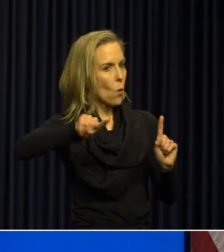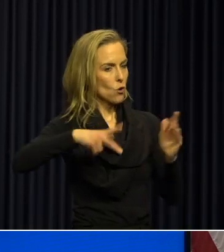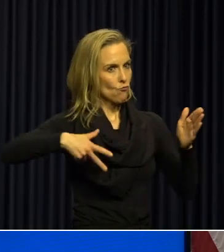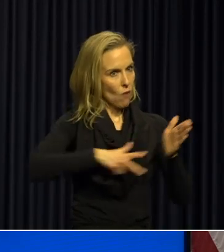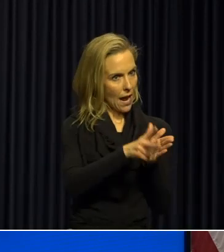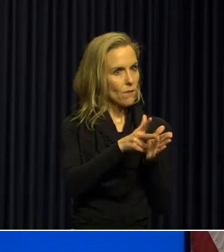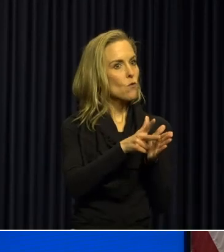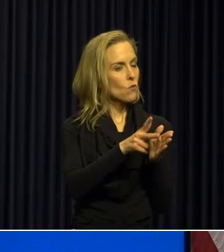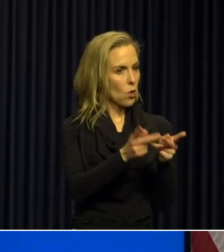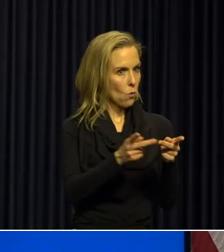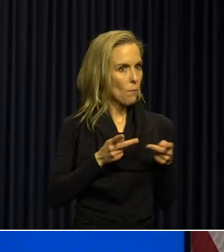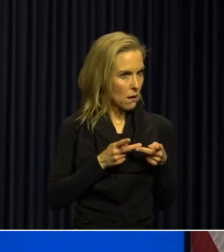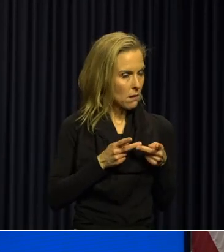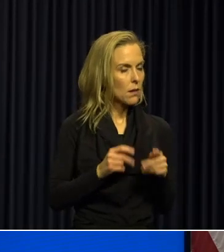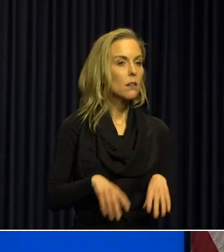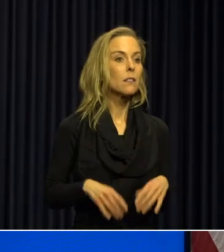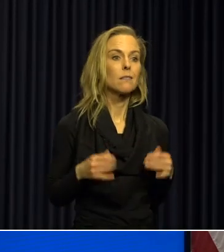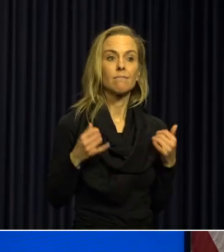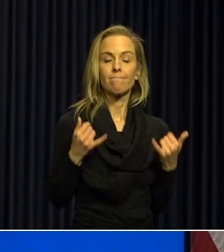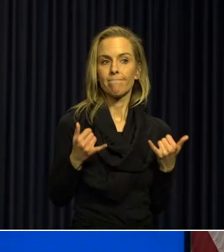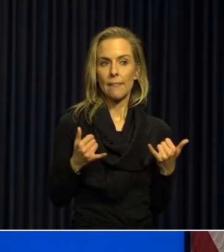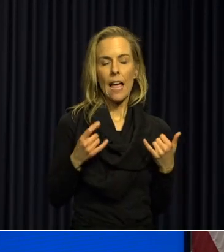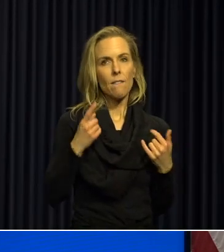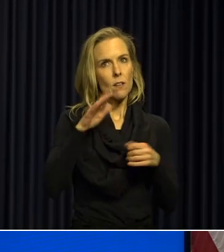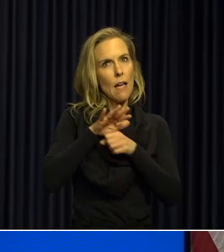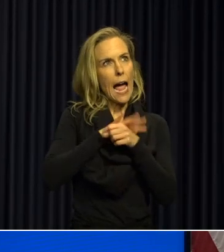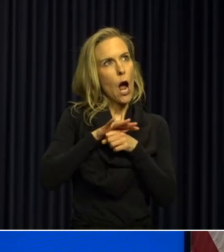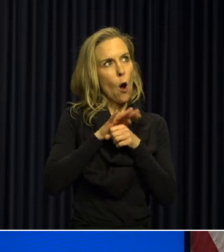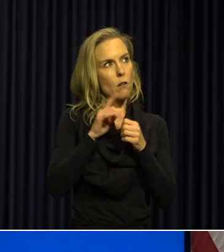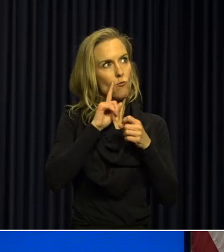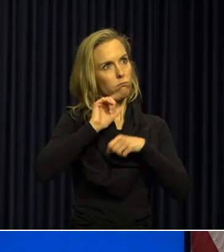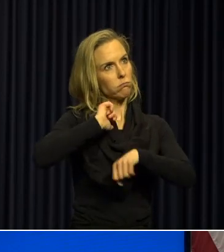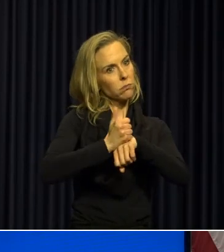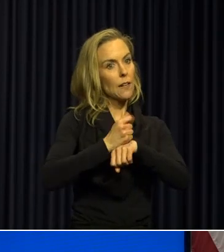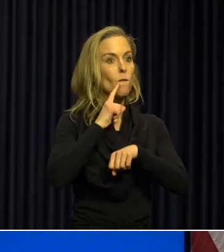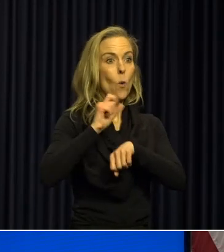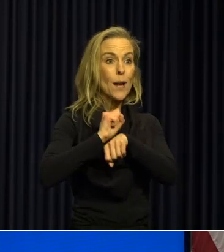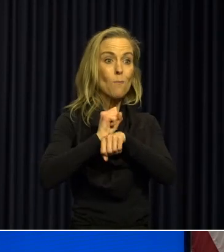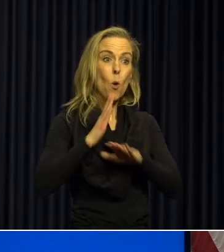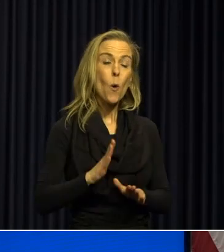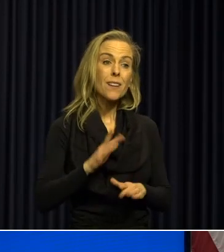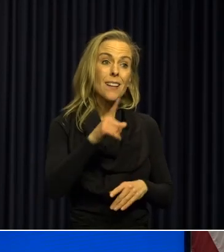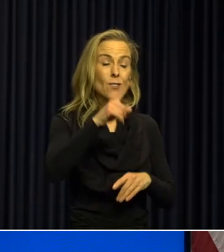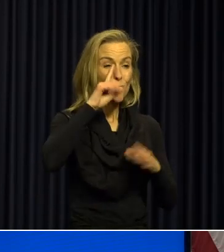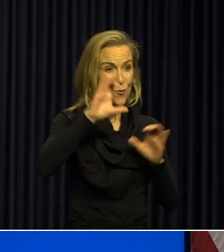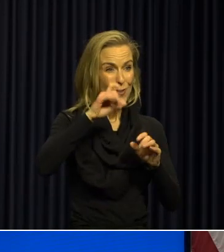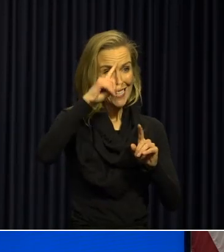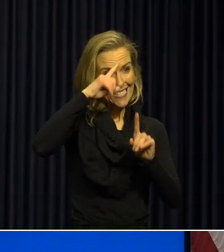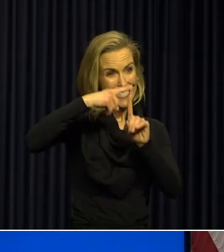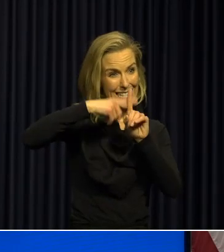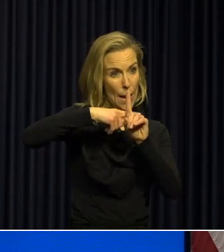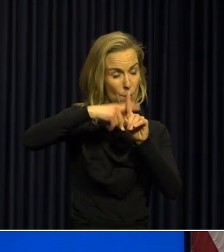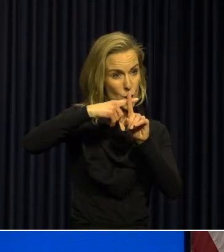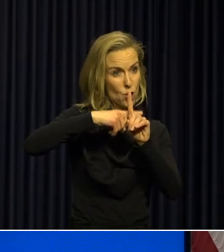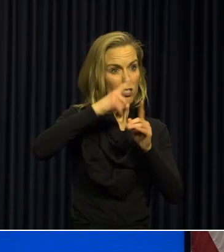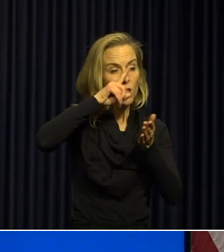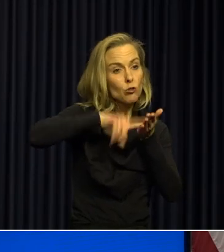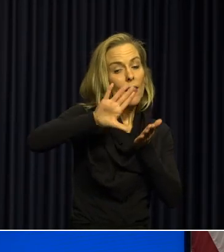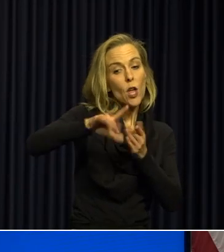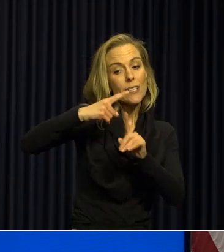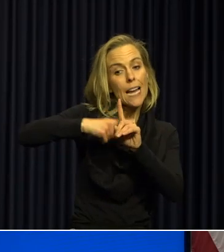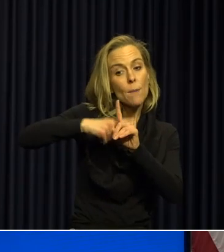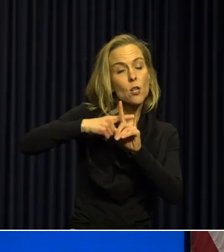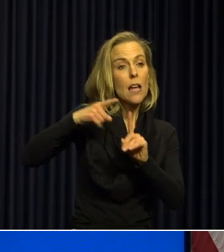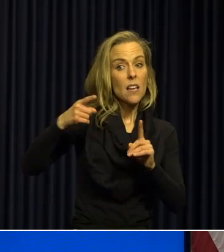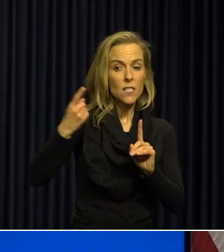And then we're going to have an area for our employers too, because if you're going to do temperature checks and somebody spiked a fever, you got to send them